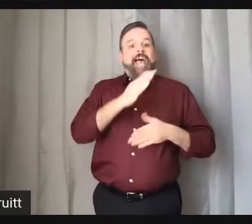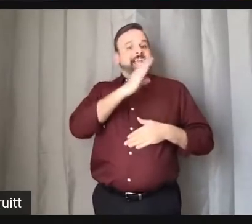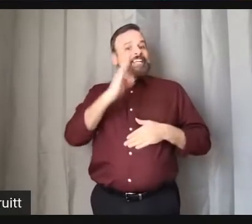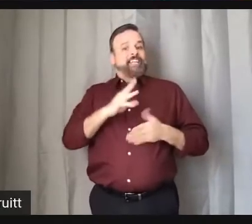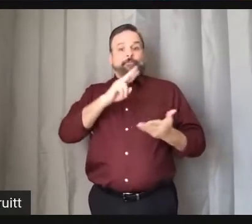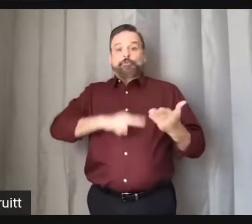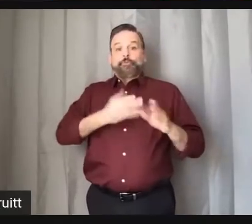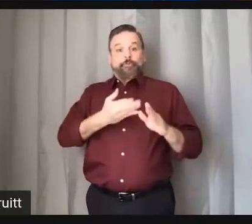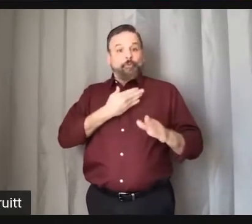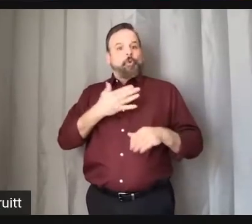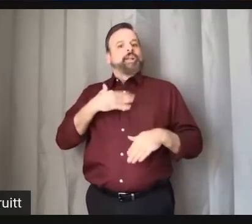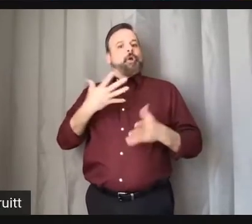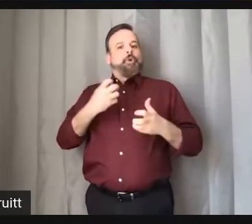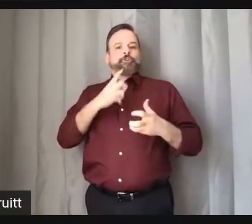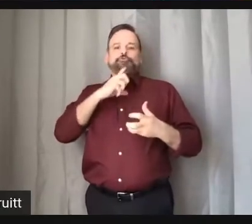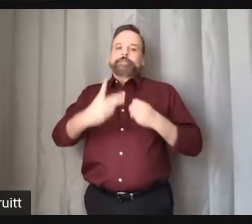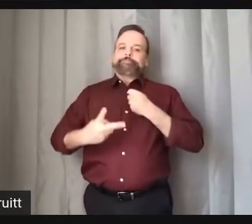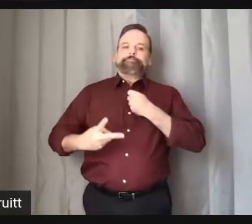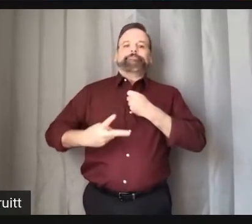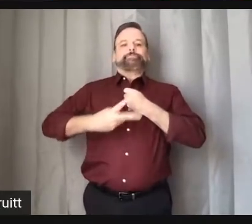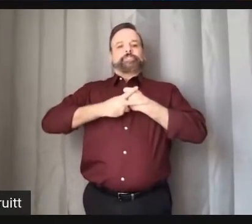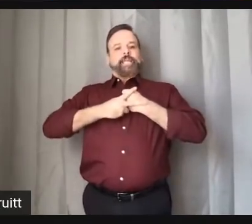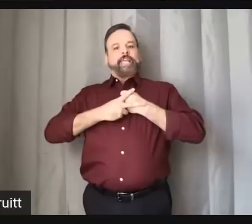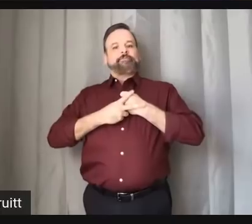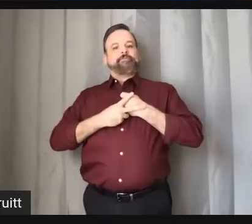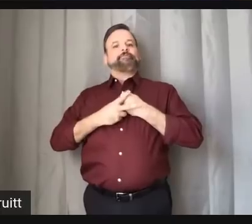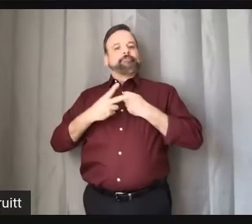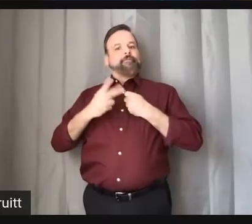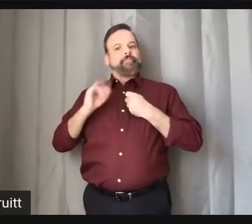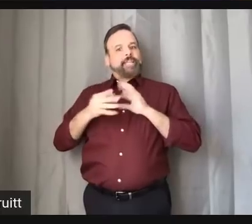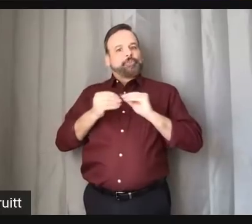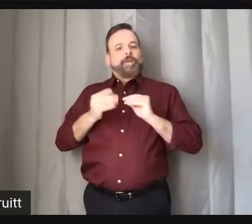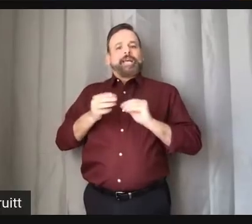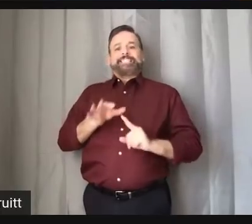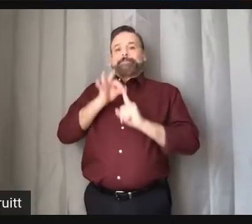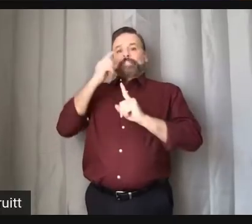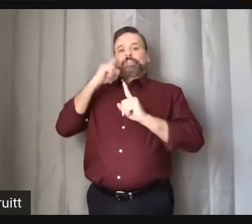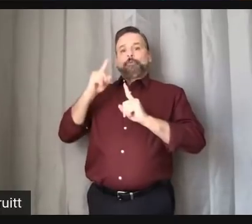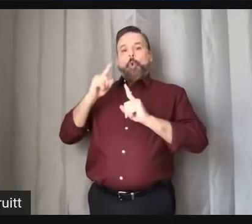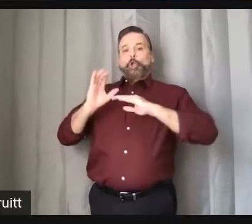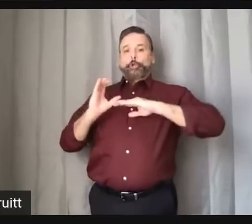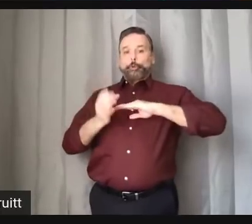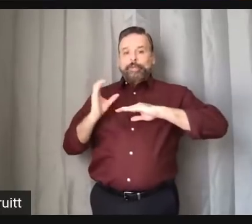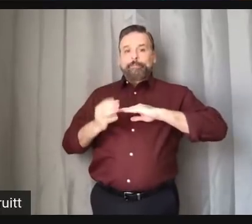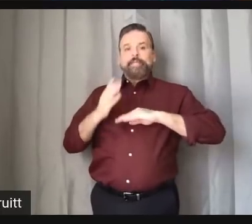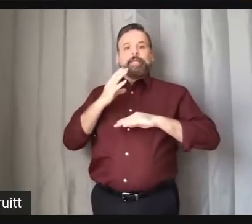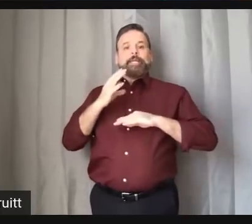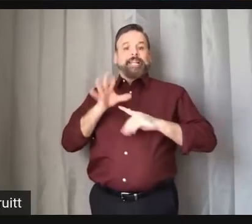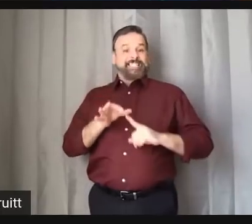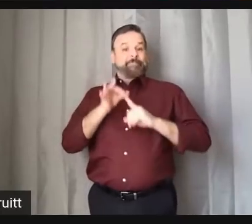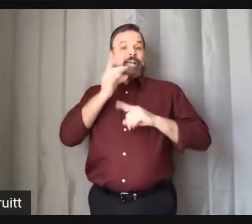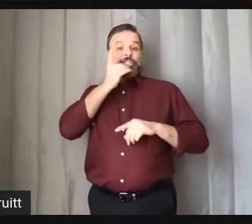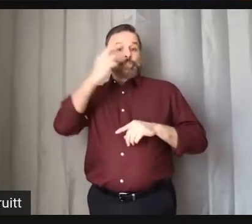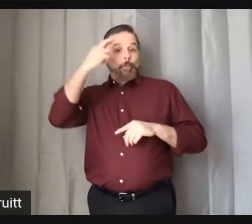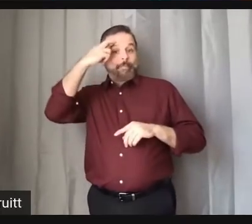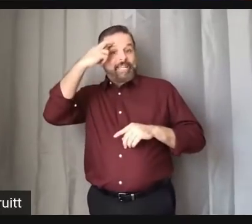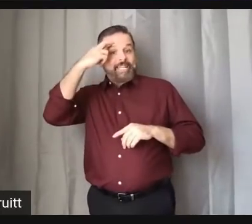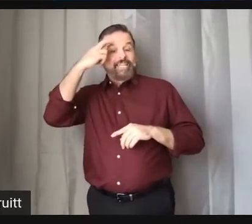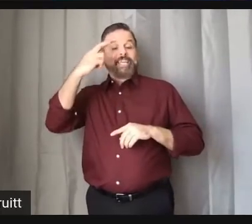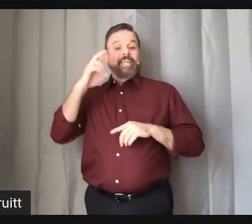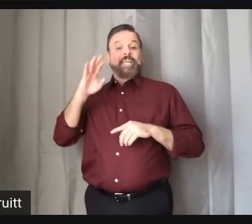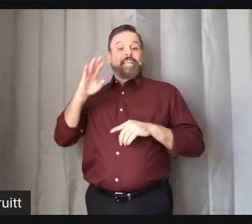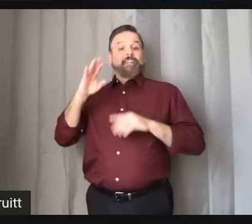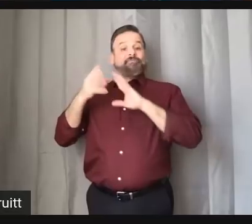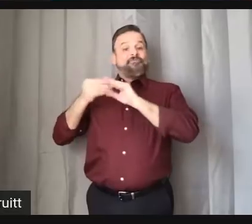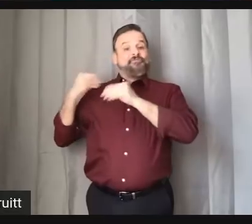preserve those things, especially for Caribbean folklore is like, Dominican especially, like it's very hard for you to trace anything or